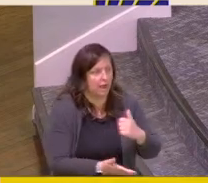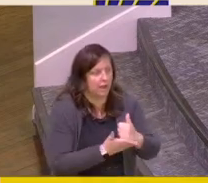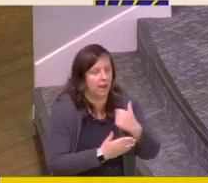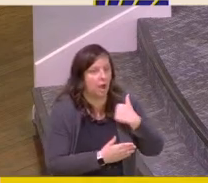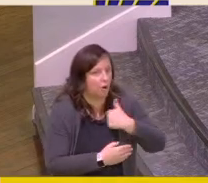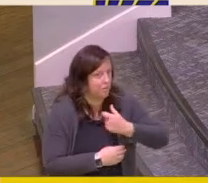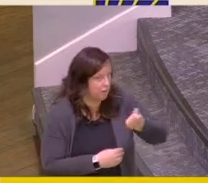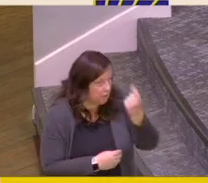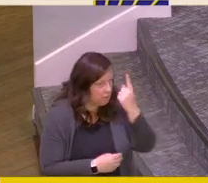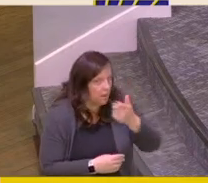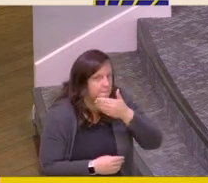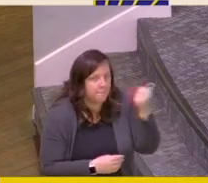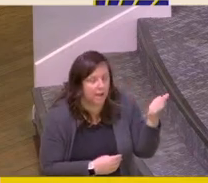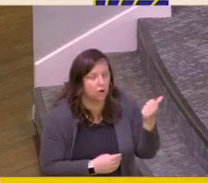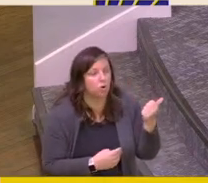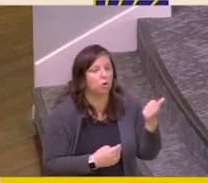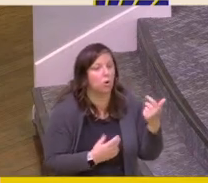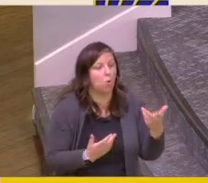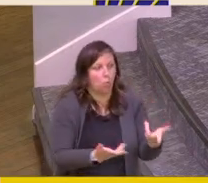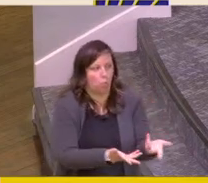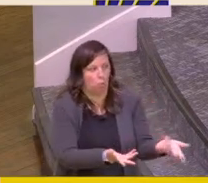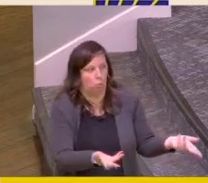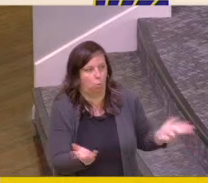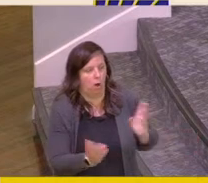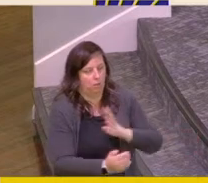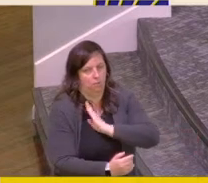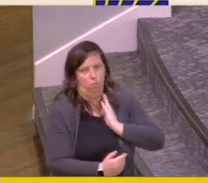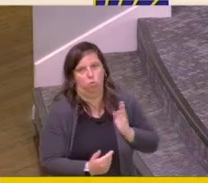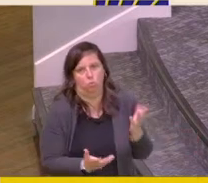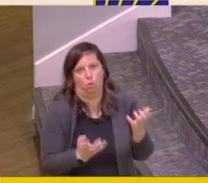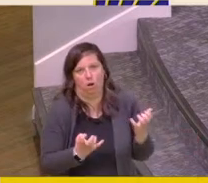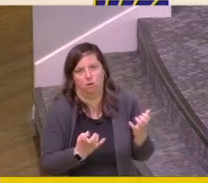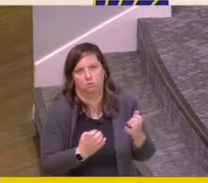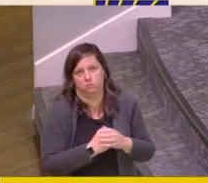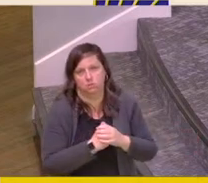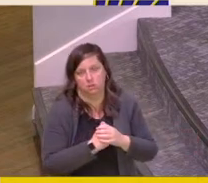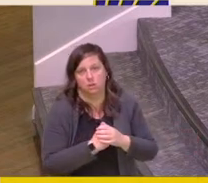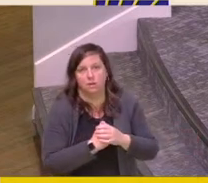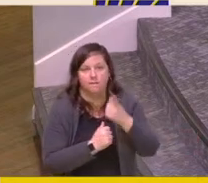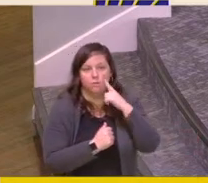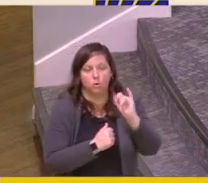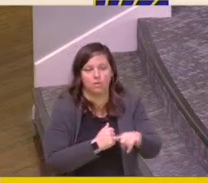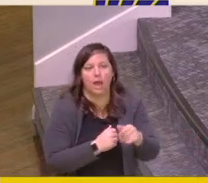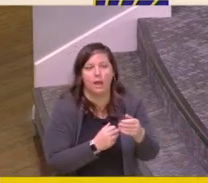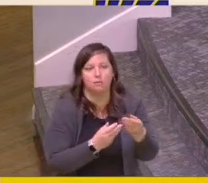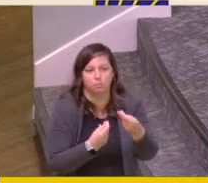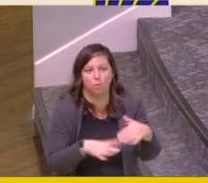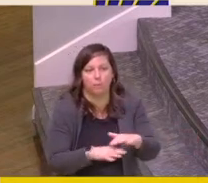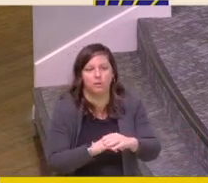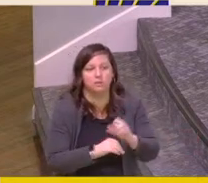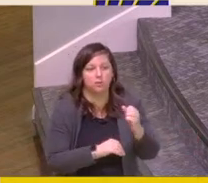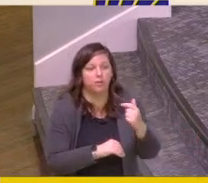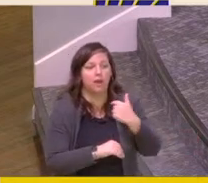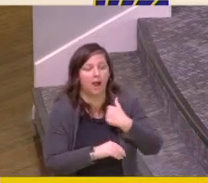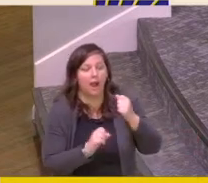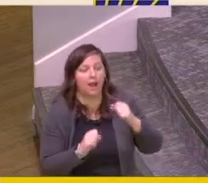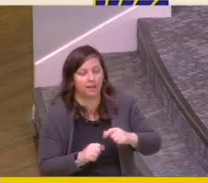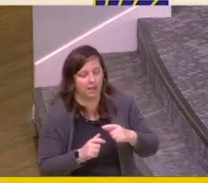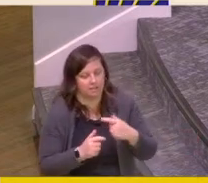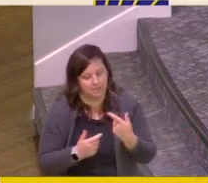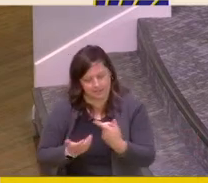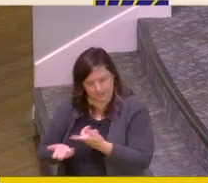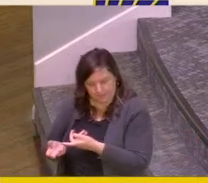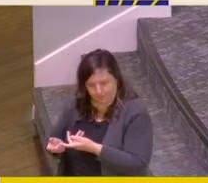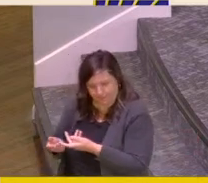informed about the wishes and desires of the board so that I can come back with a recommendation